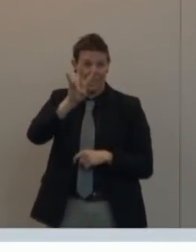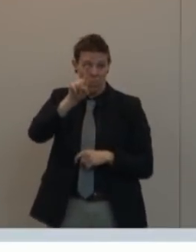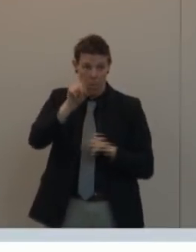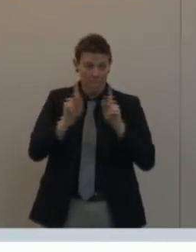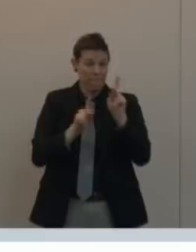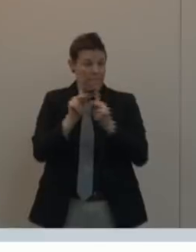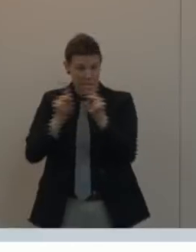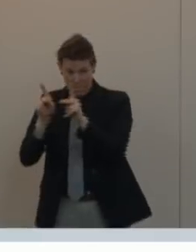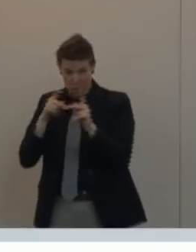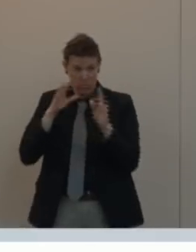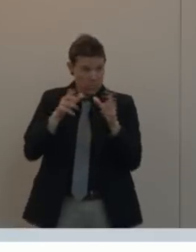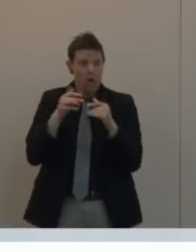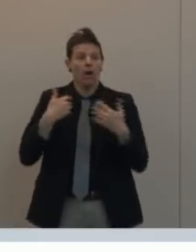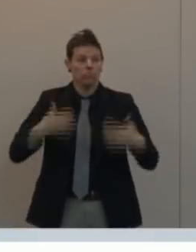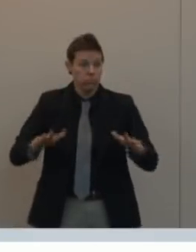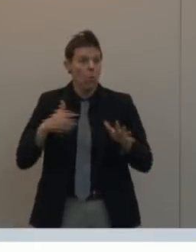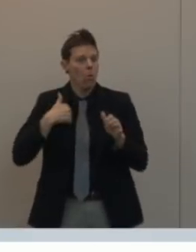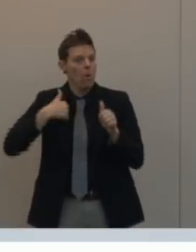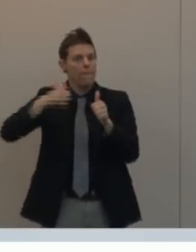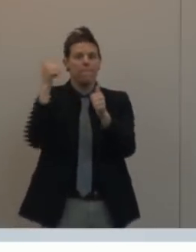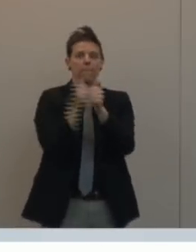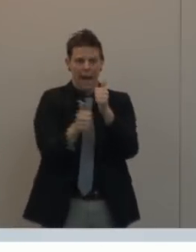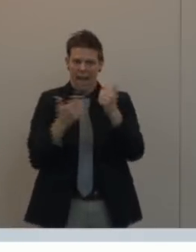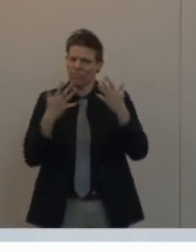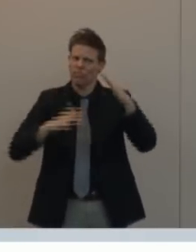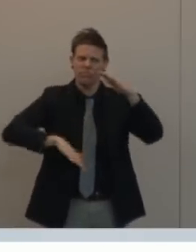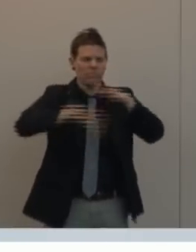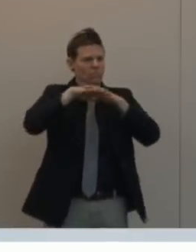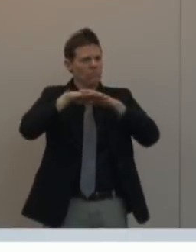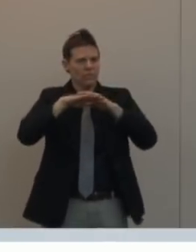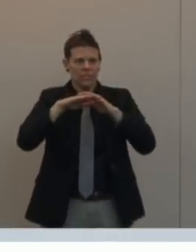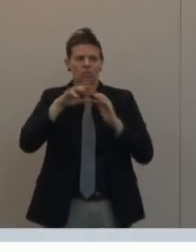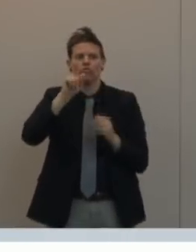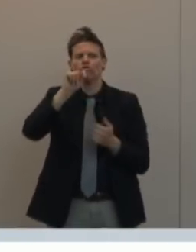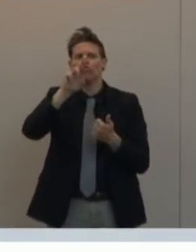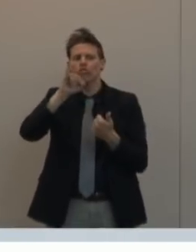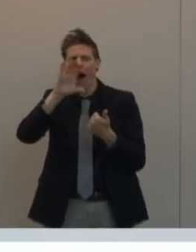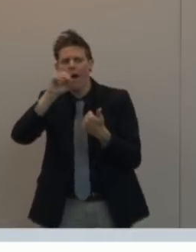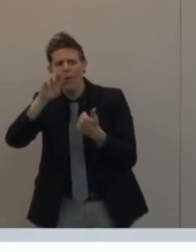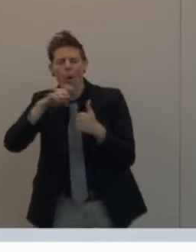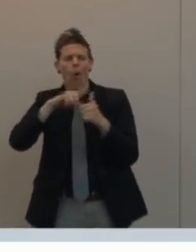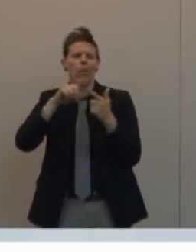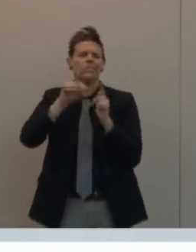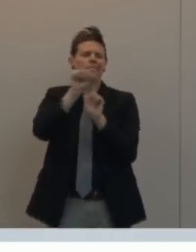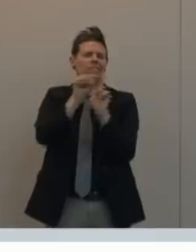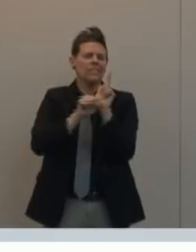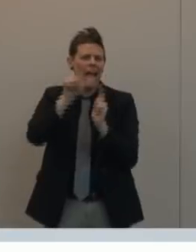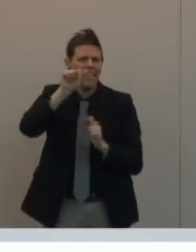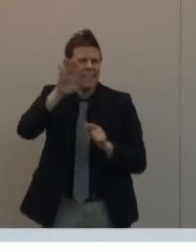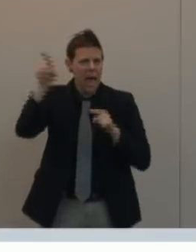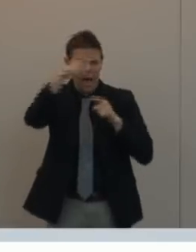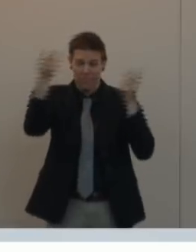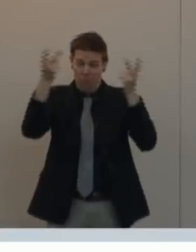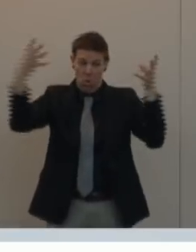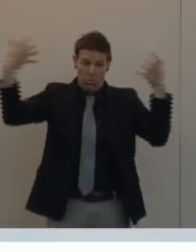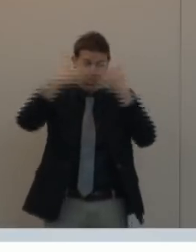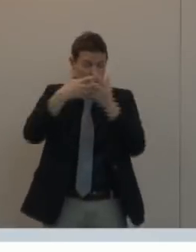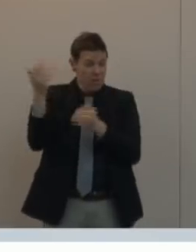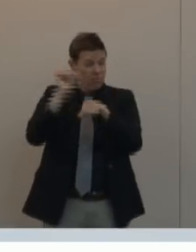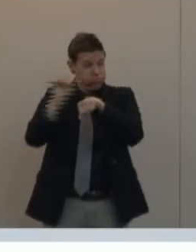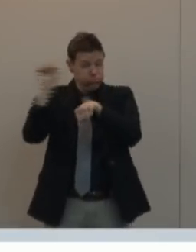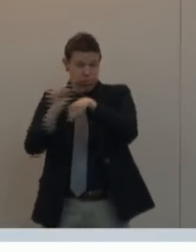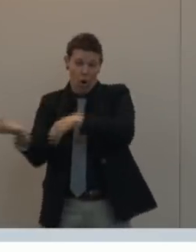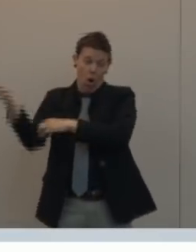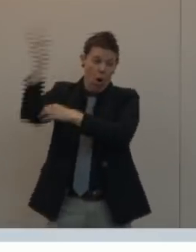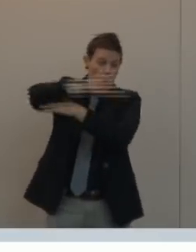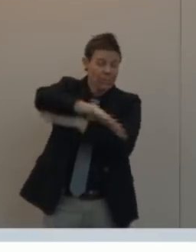our current ability, our capacity at TriCor and the state labs, but they're working round the clock, and they continuously test anything that